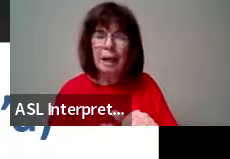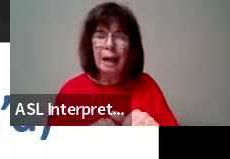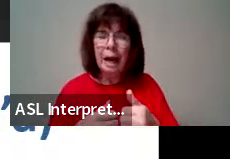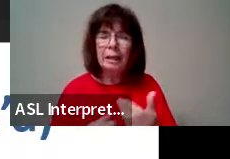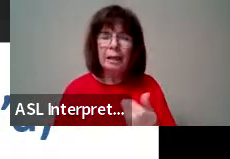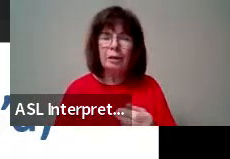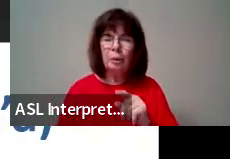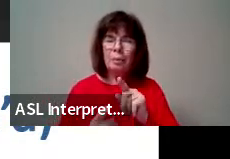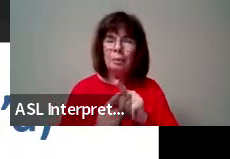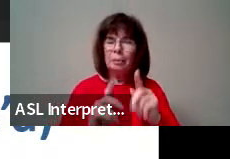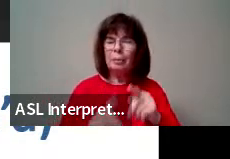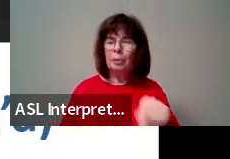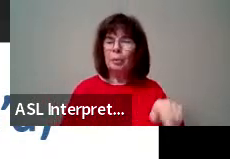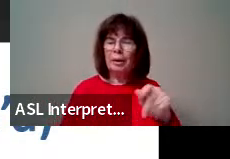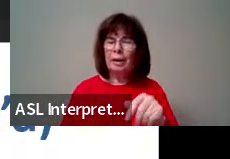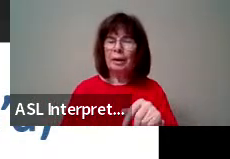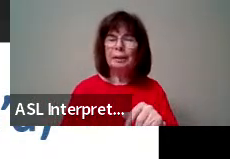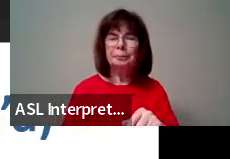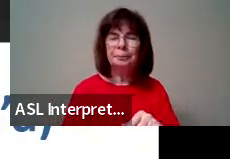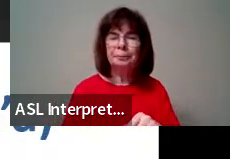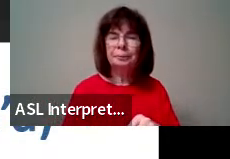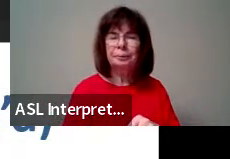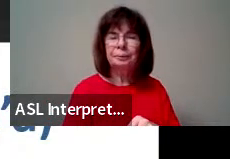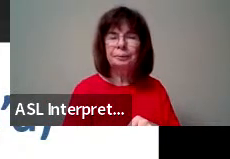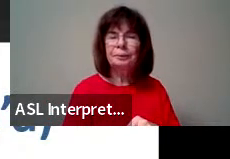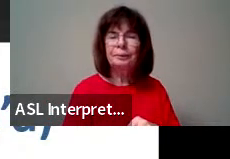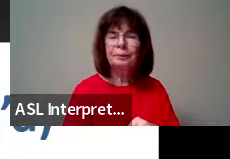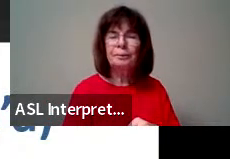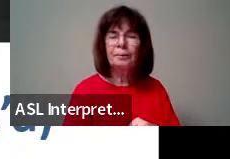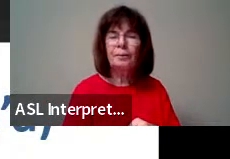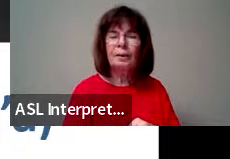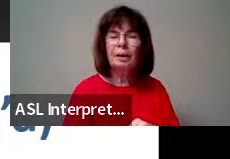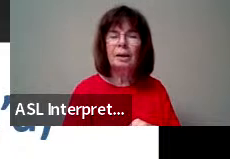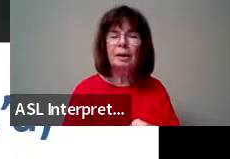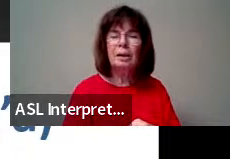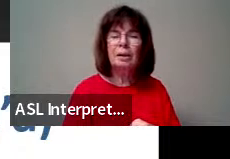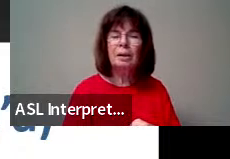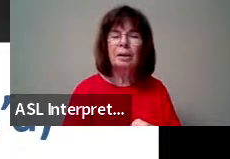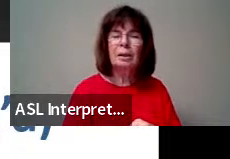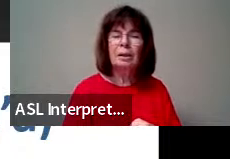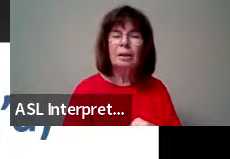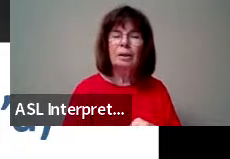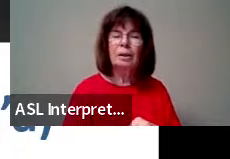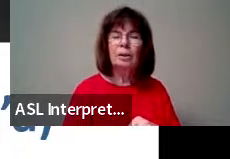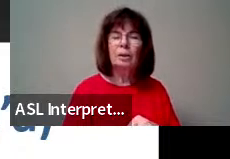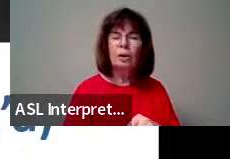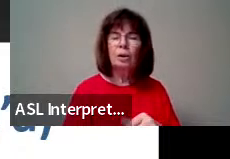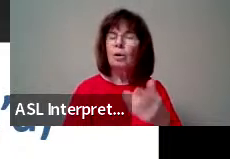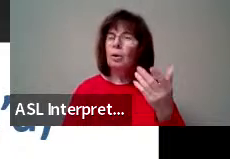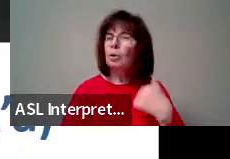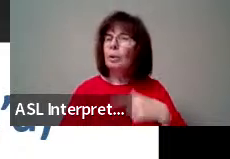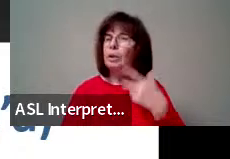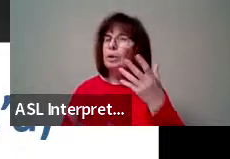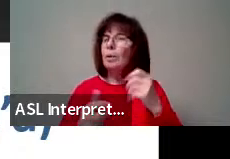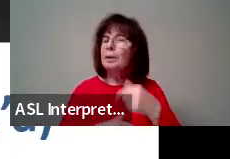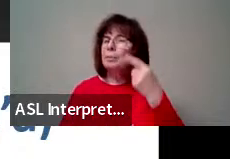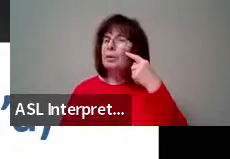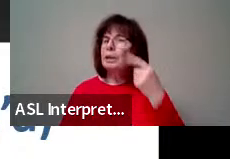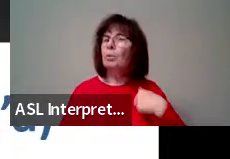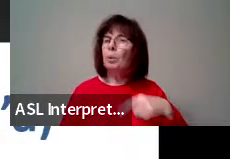are so that it doesn't come across that we are making decisions without their best interest in